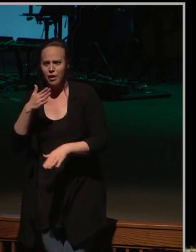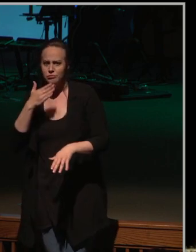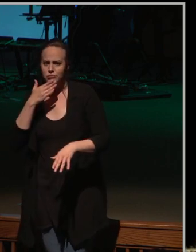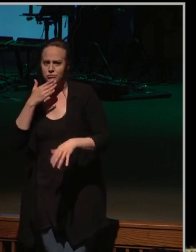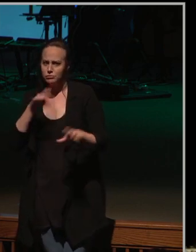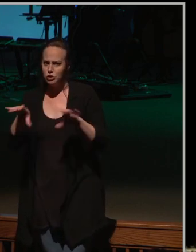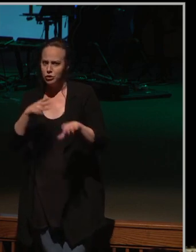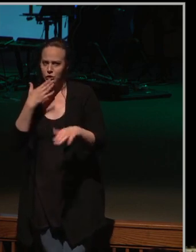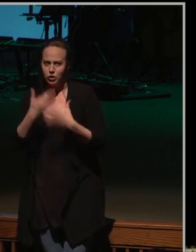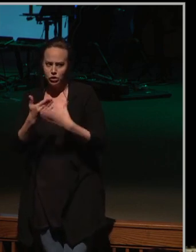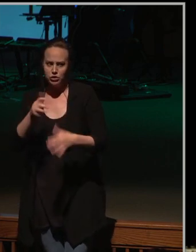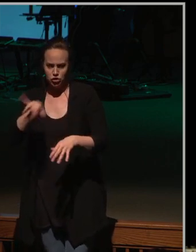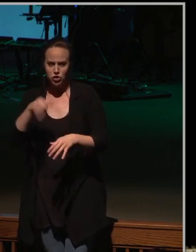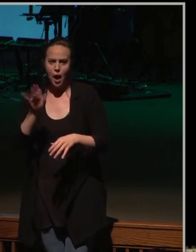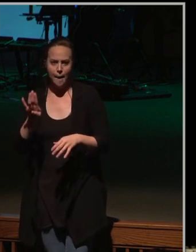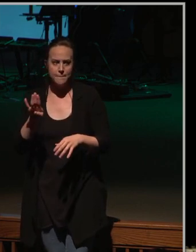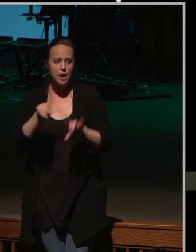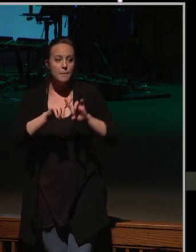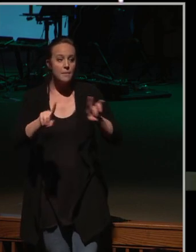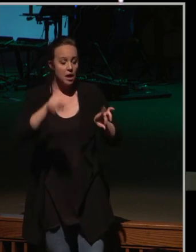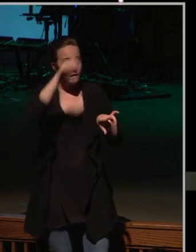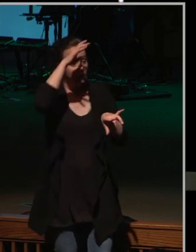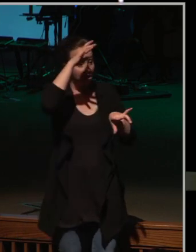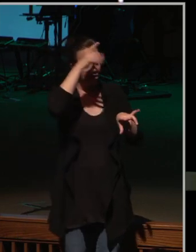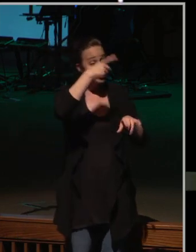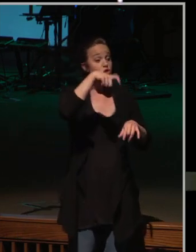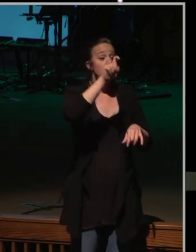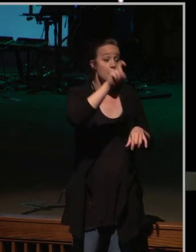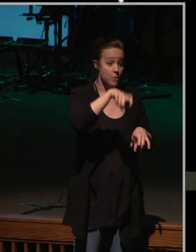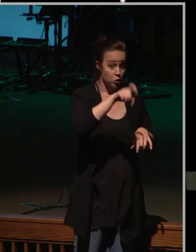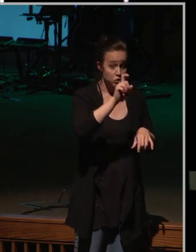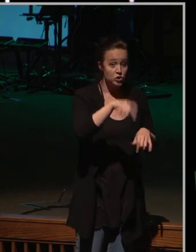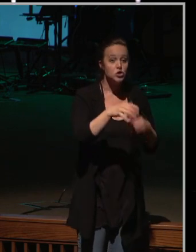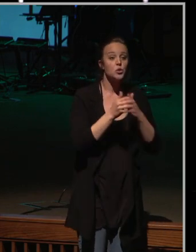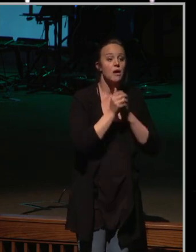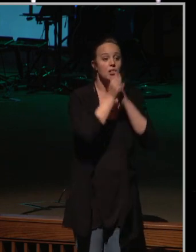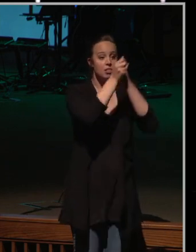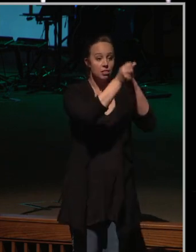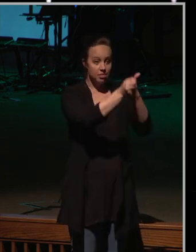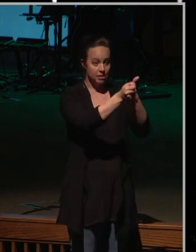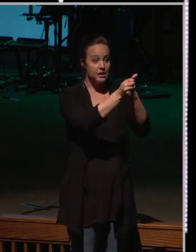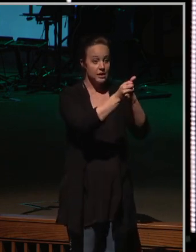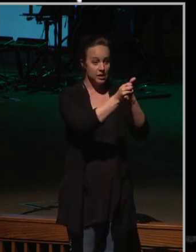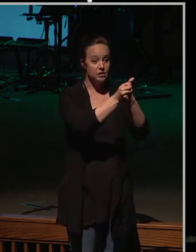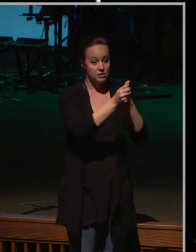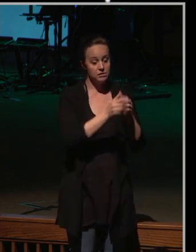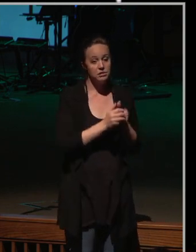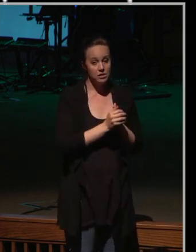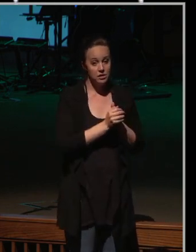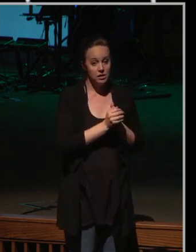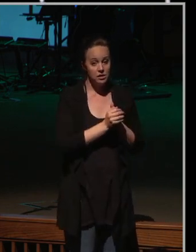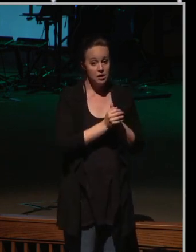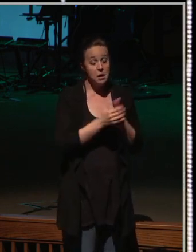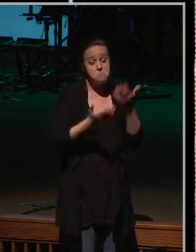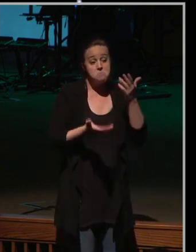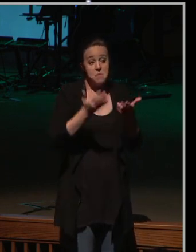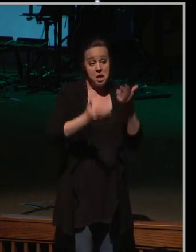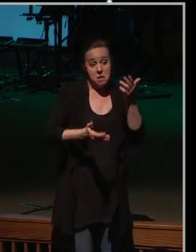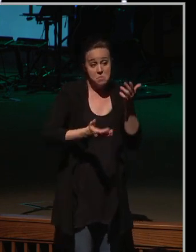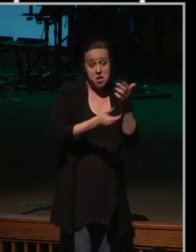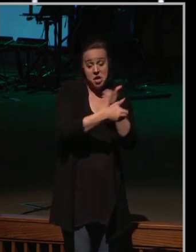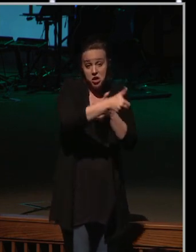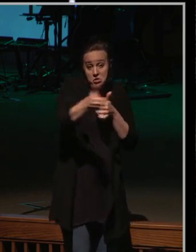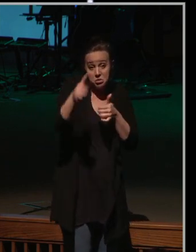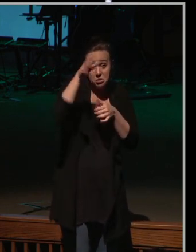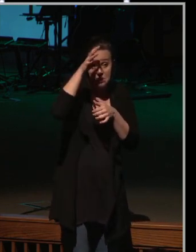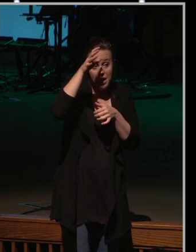are the ones that are supposed to be leading the charge. Now, you might say, I haven't been a Christian as long as my wife. I don't know some of the things that she knows.